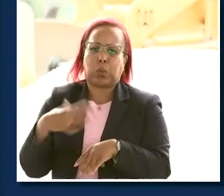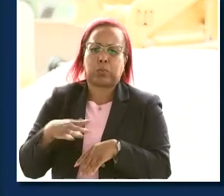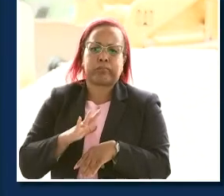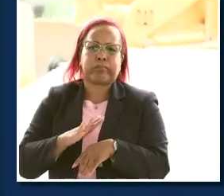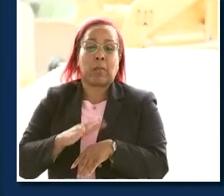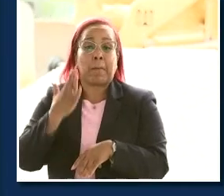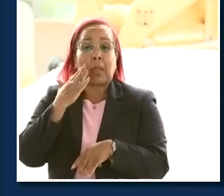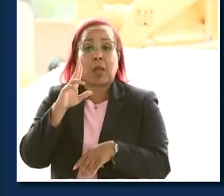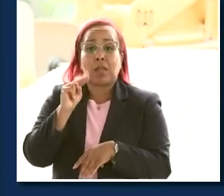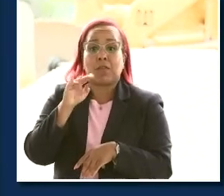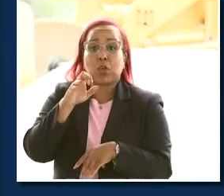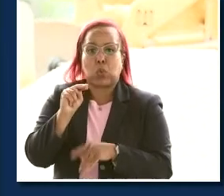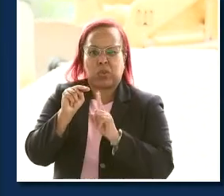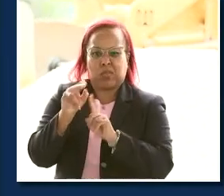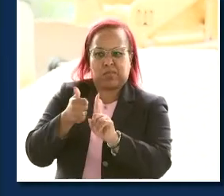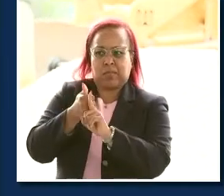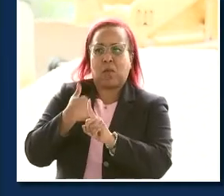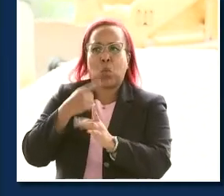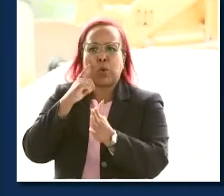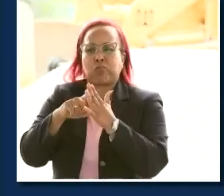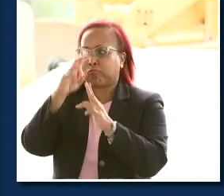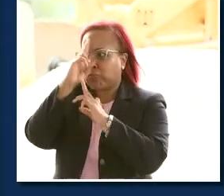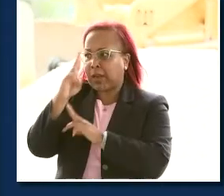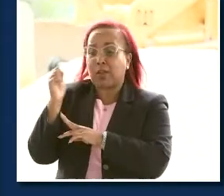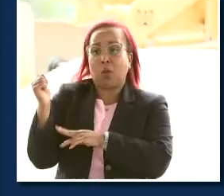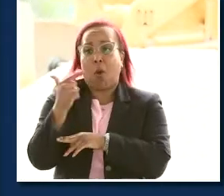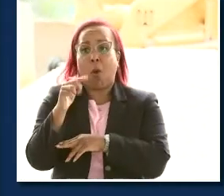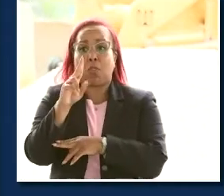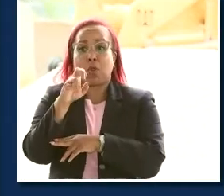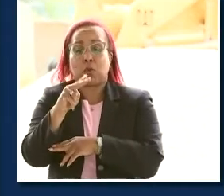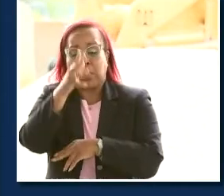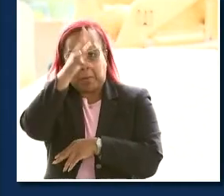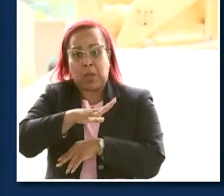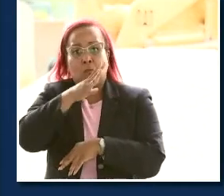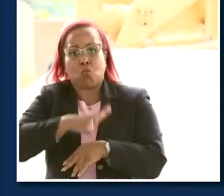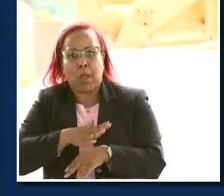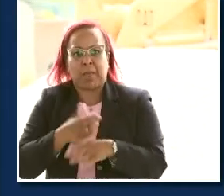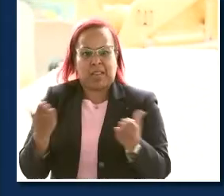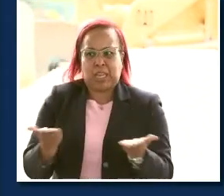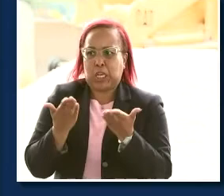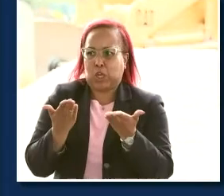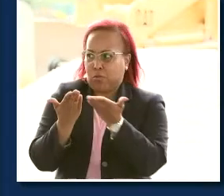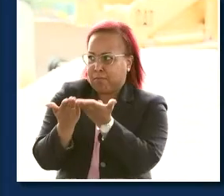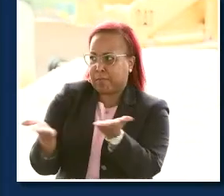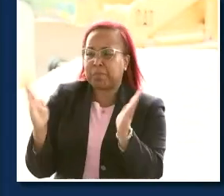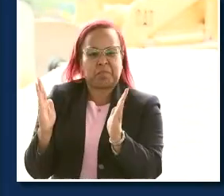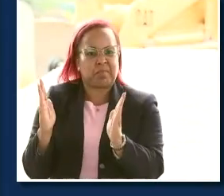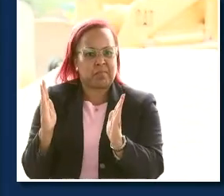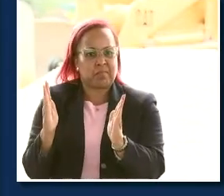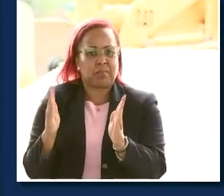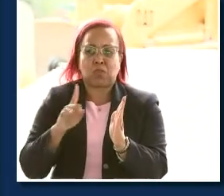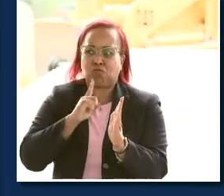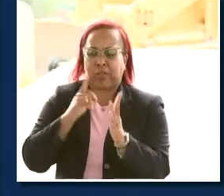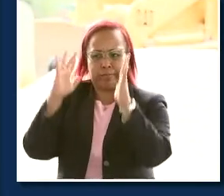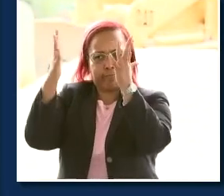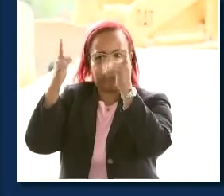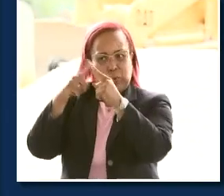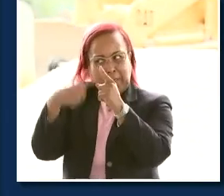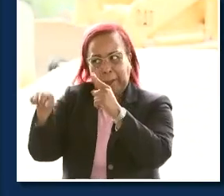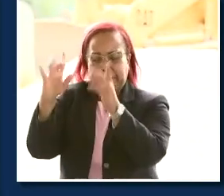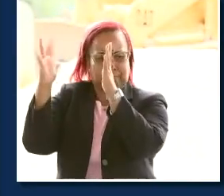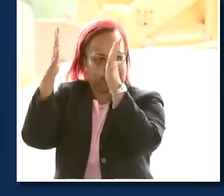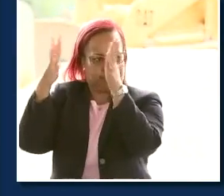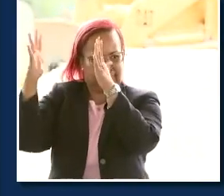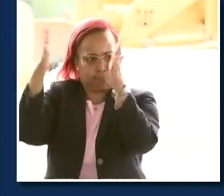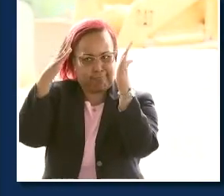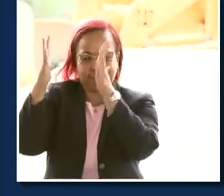of union labor. And I want to recognize all the union men and women, the tradesmen, the tradespeople here, and give them a